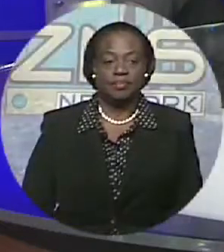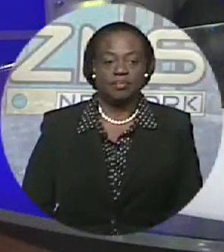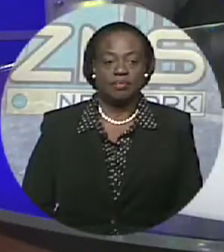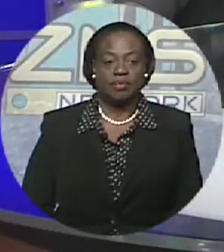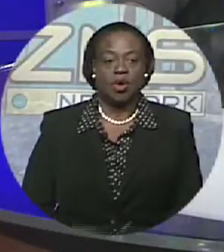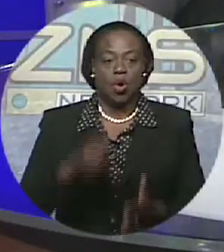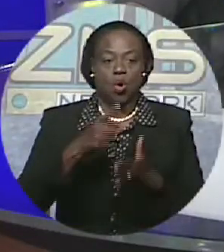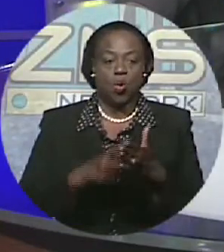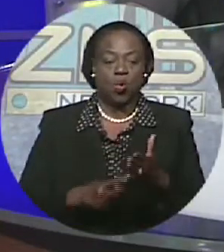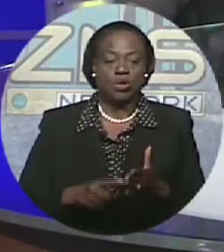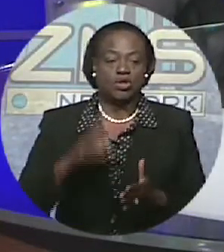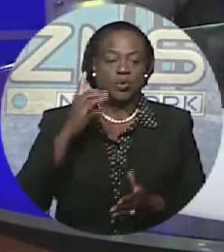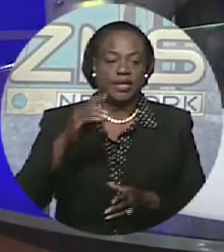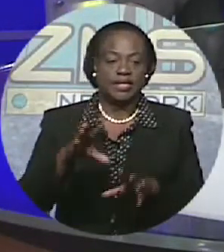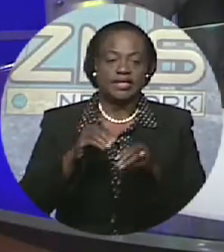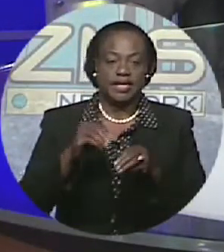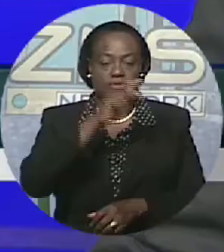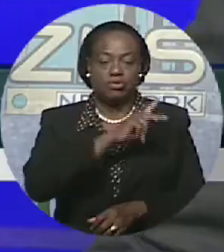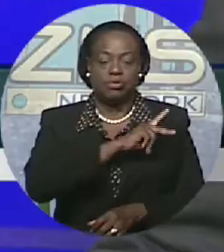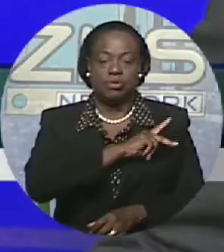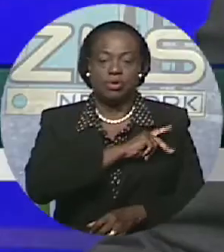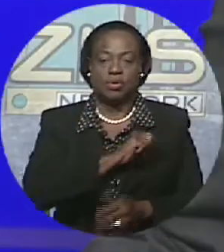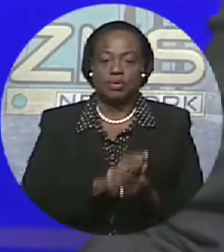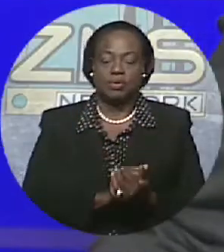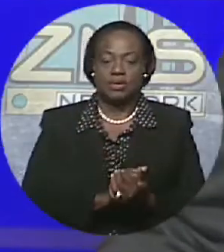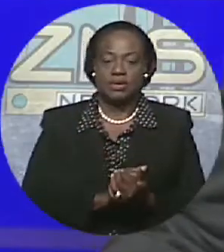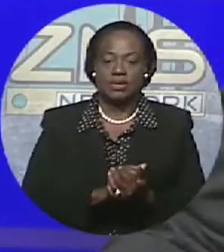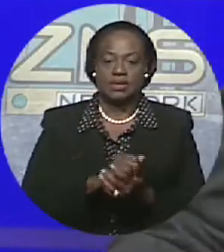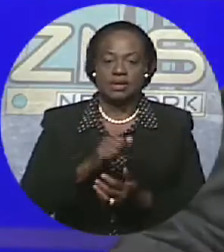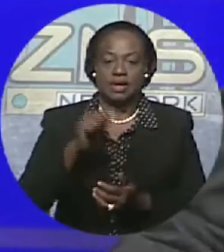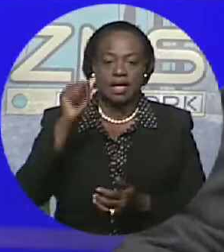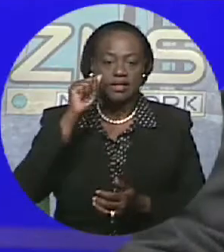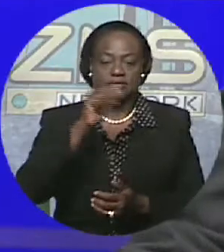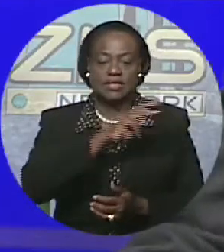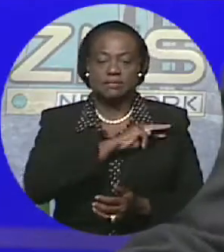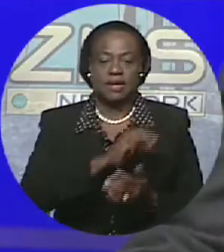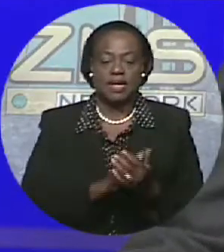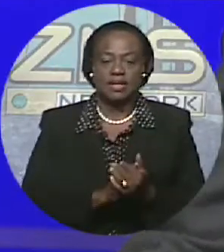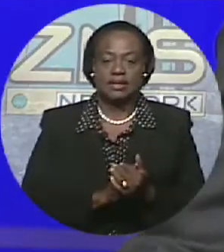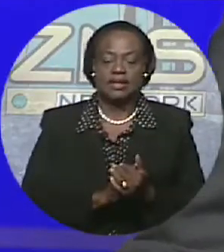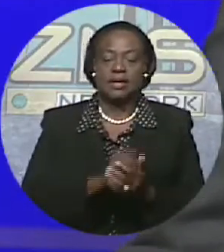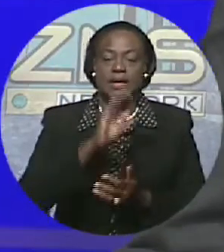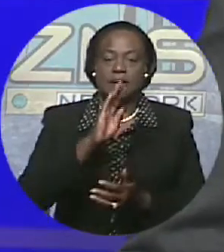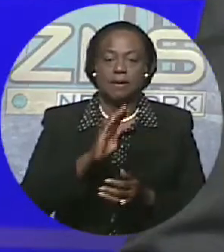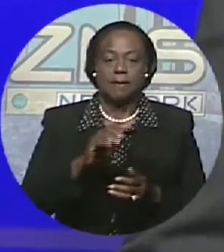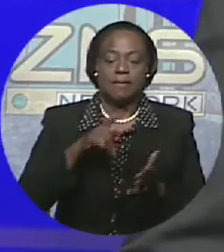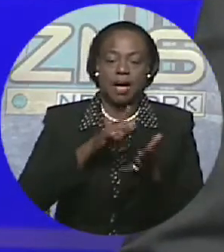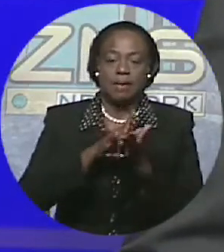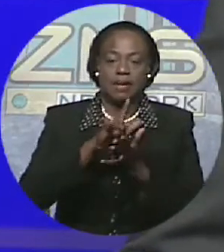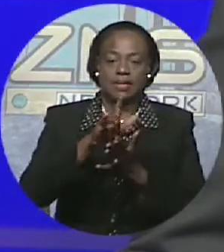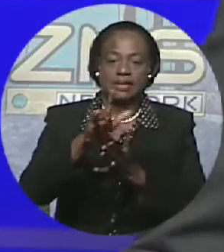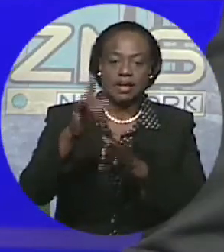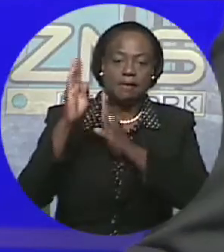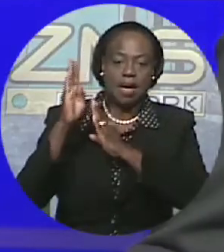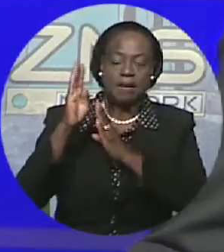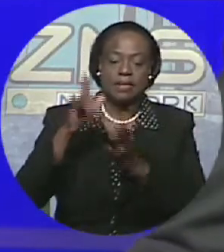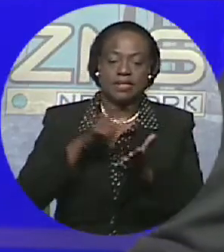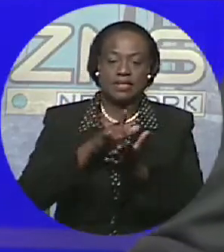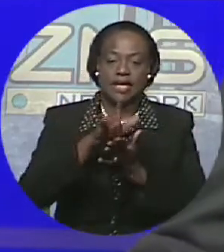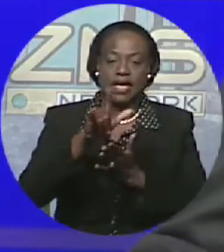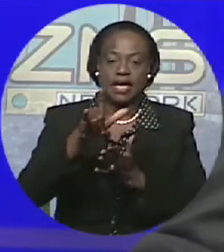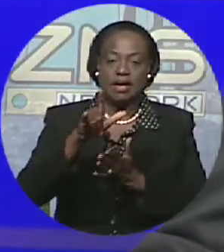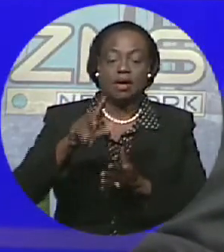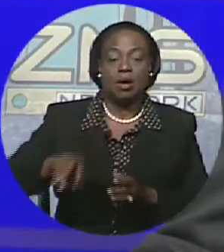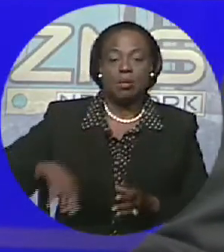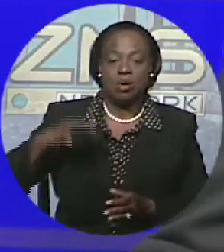What would it take to make the national flag carrier self-sufficient? As the government seeks to make Bahamasair profitable, the minister responsible for the national flag carrier